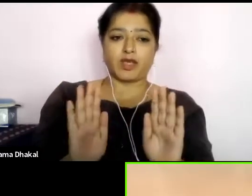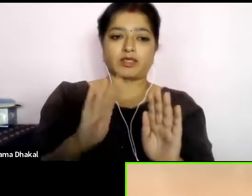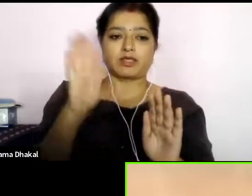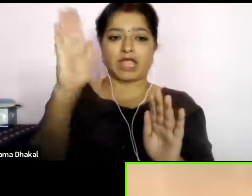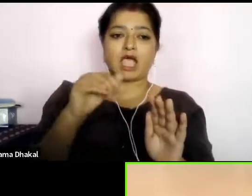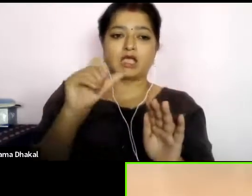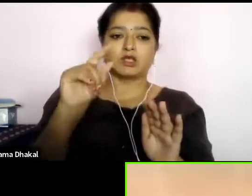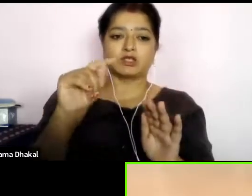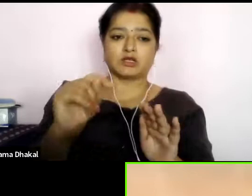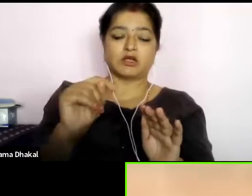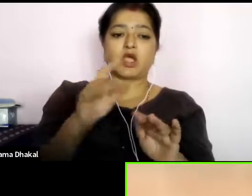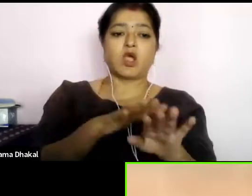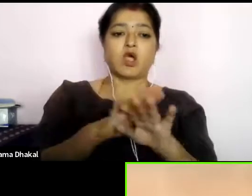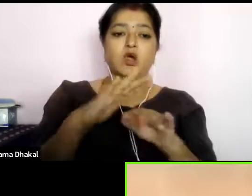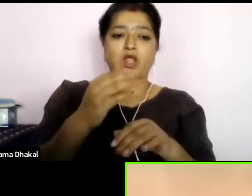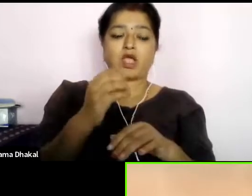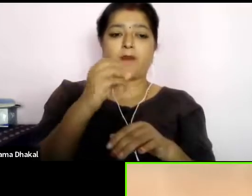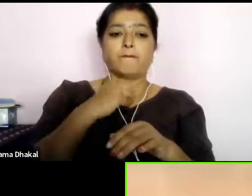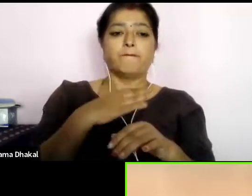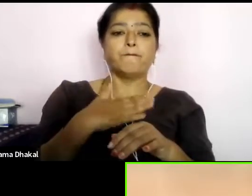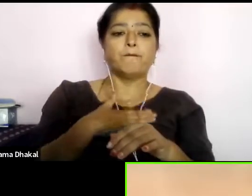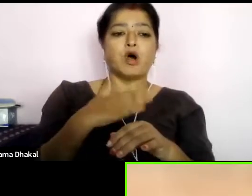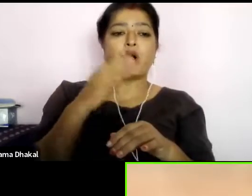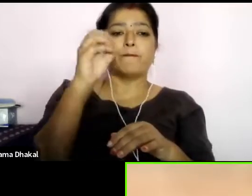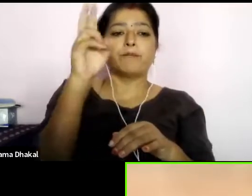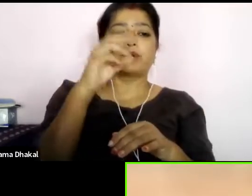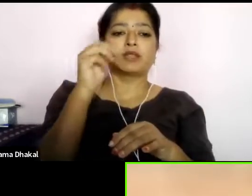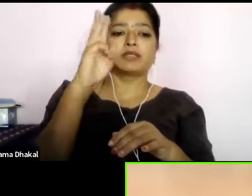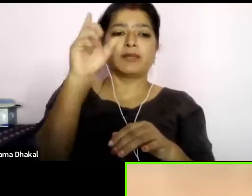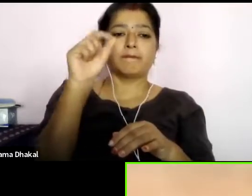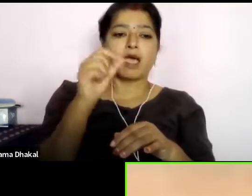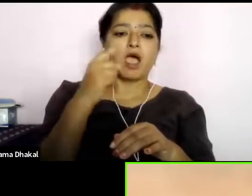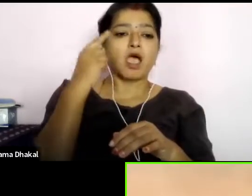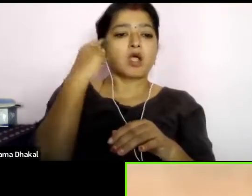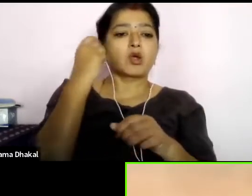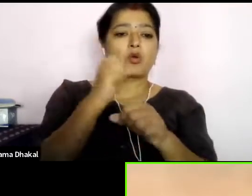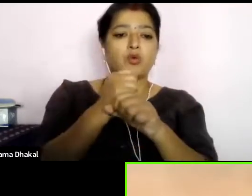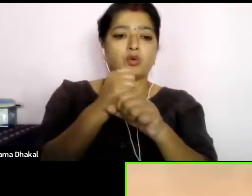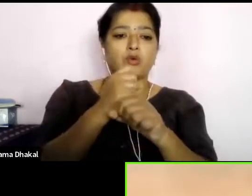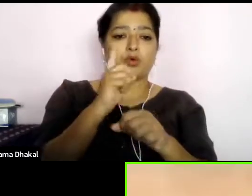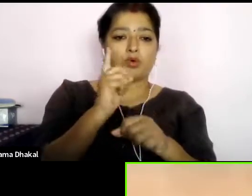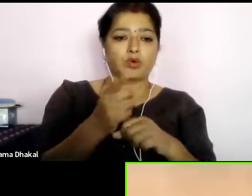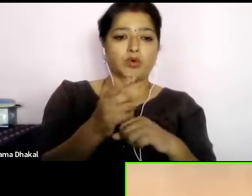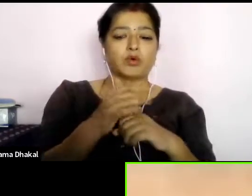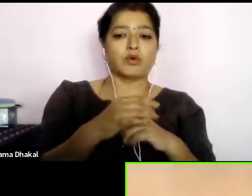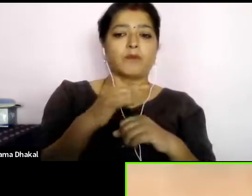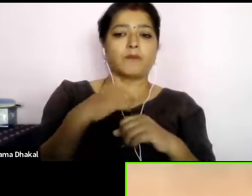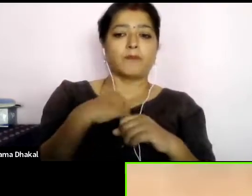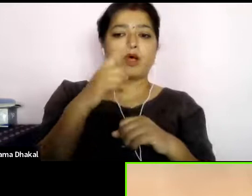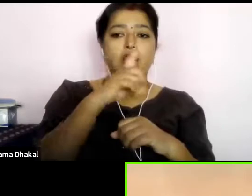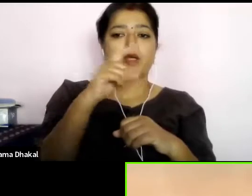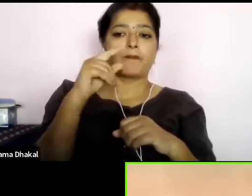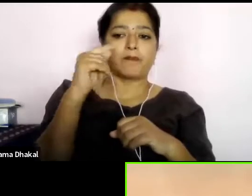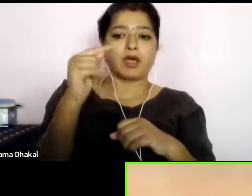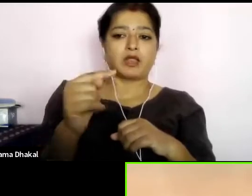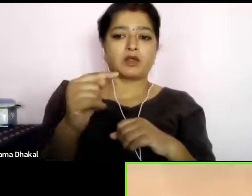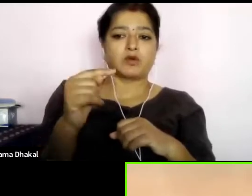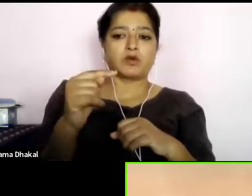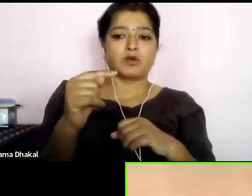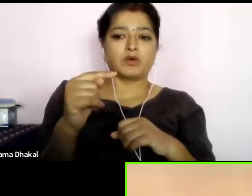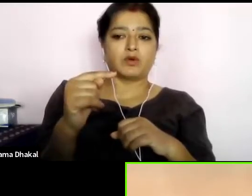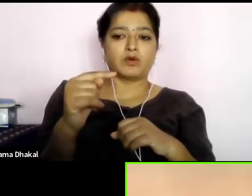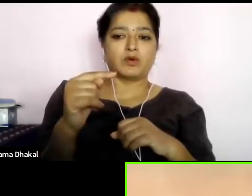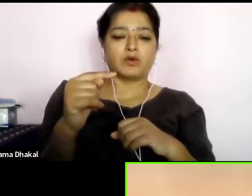I represent a National Indigenous Disabled Women Association of Nepal, which works on the intersections of gender disability